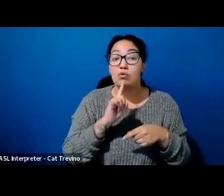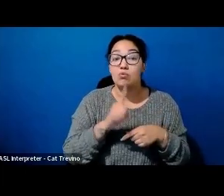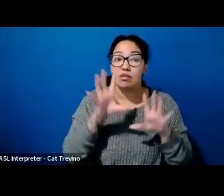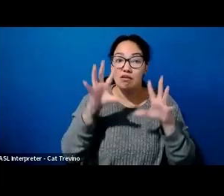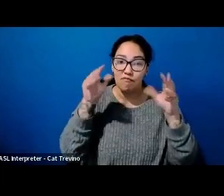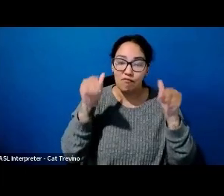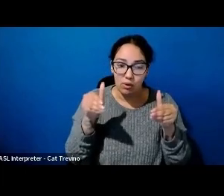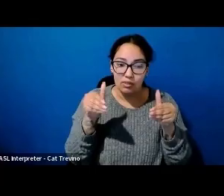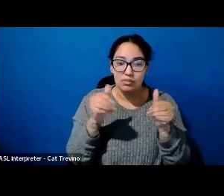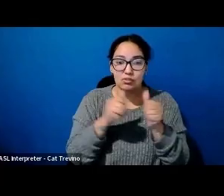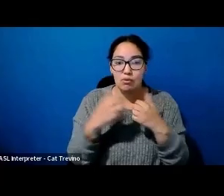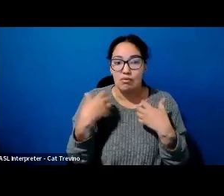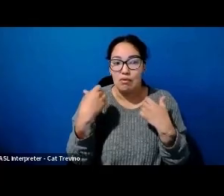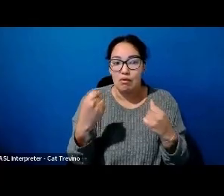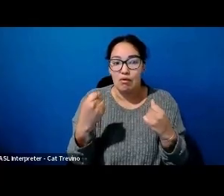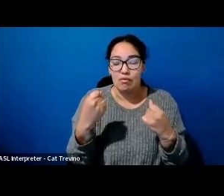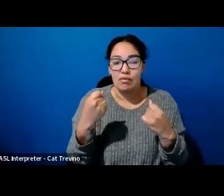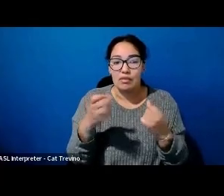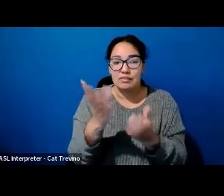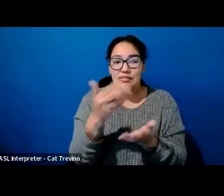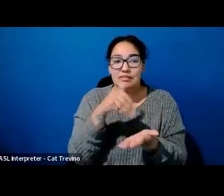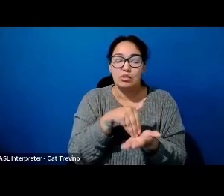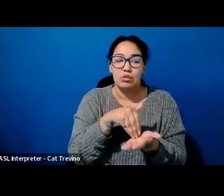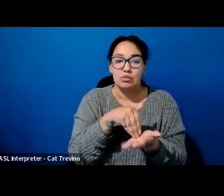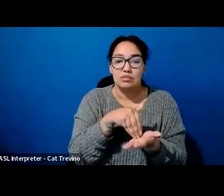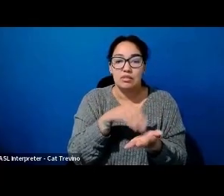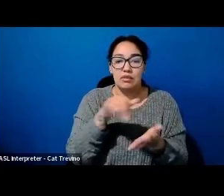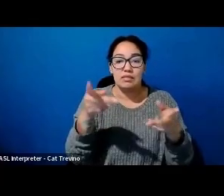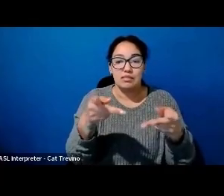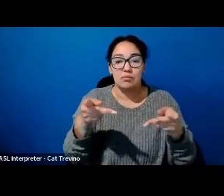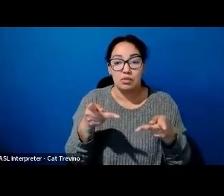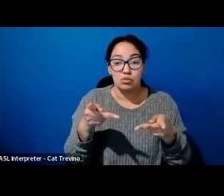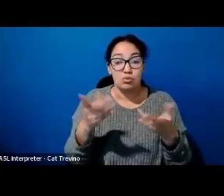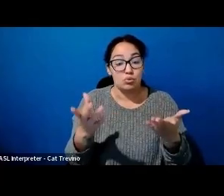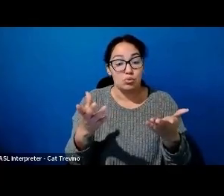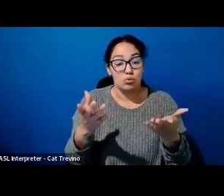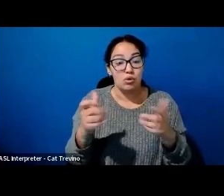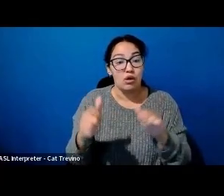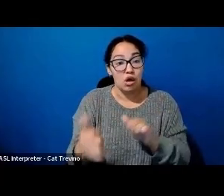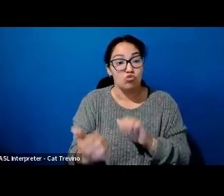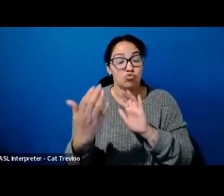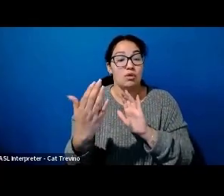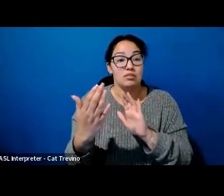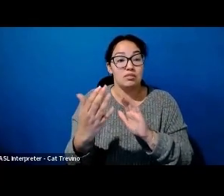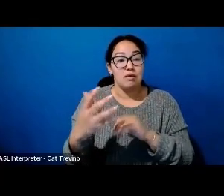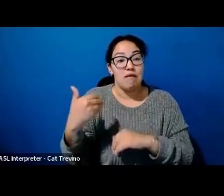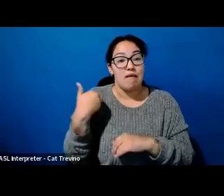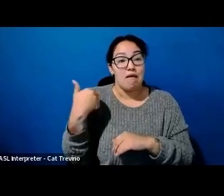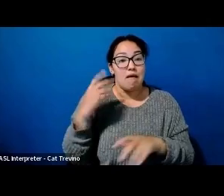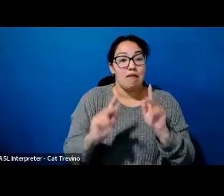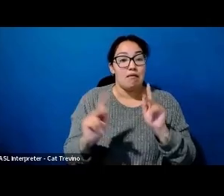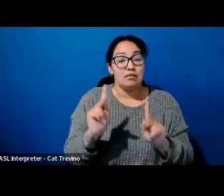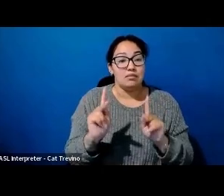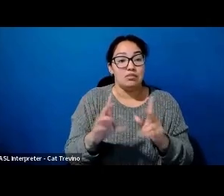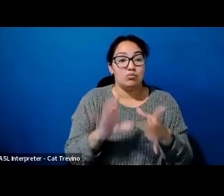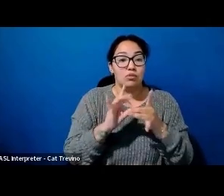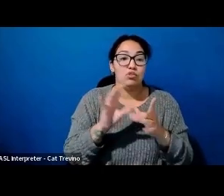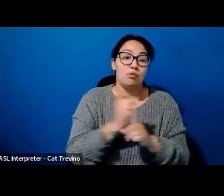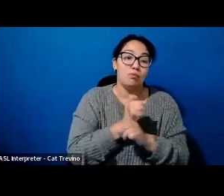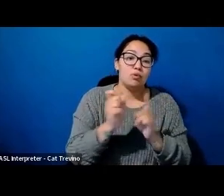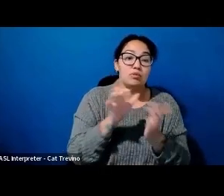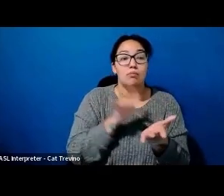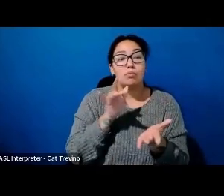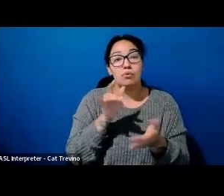focus on health centers as a place to address adolescent relationship abuse and exploitation is because